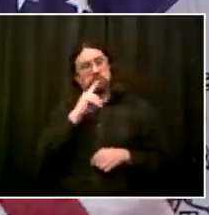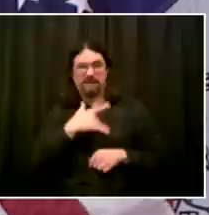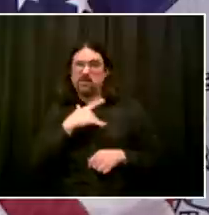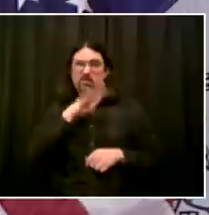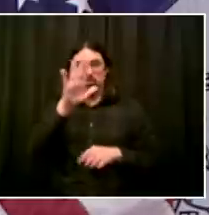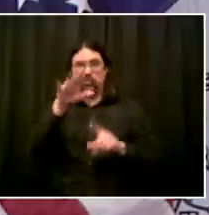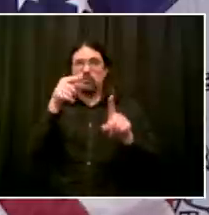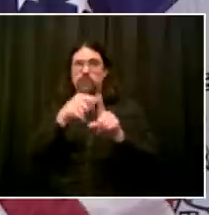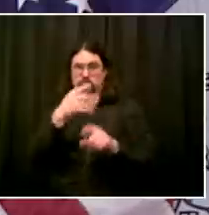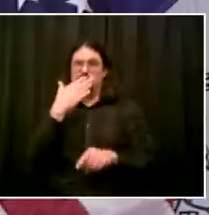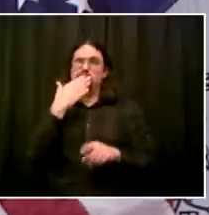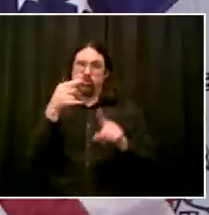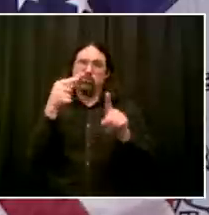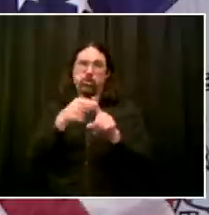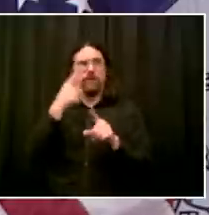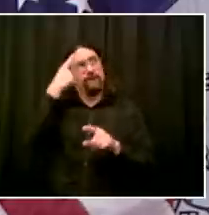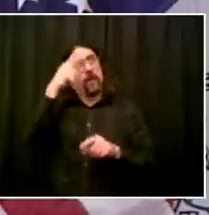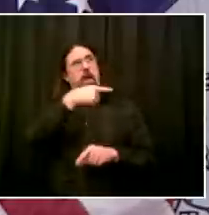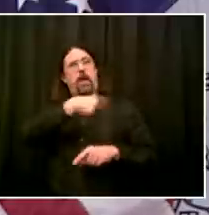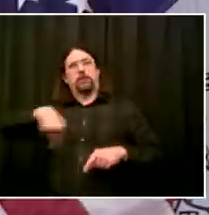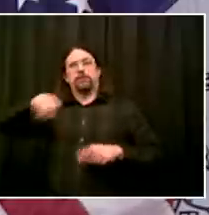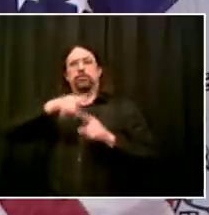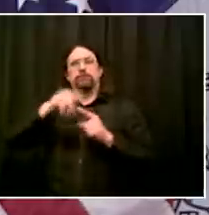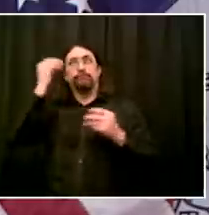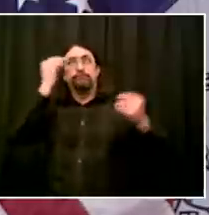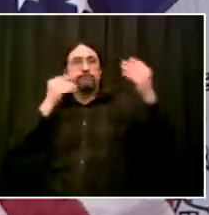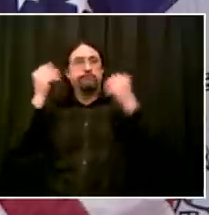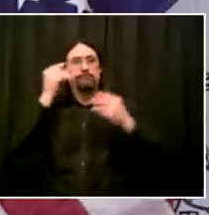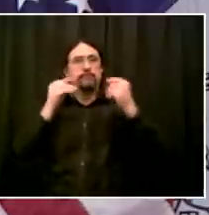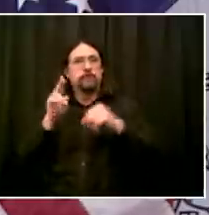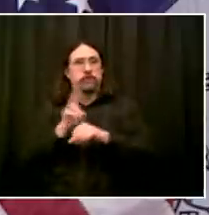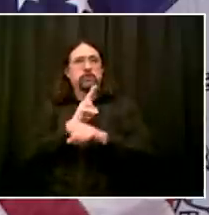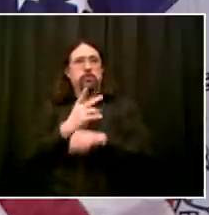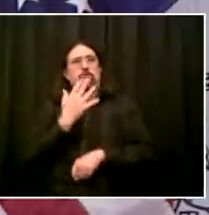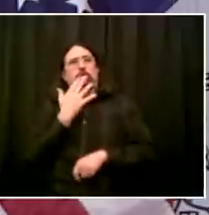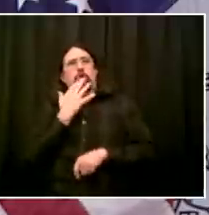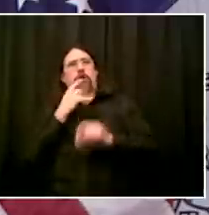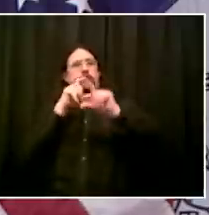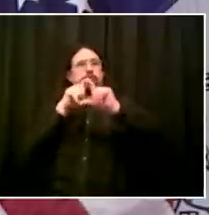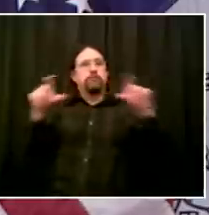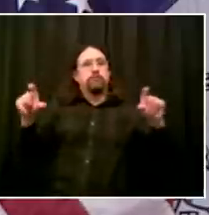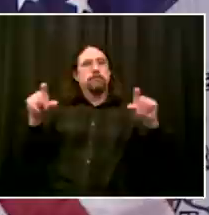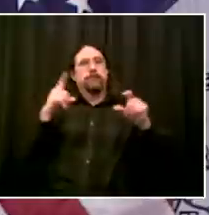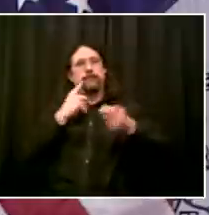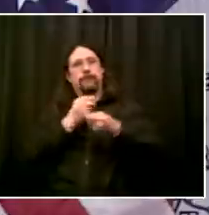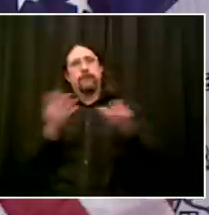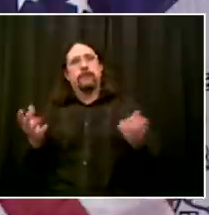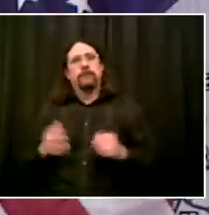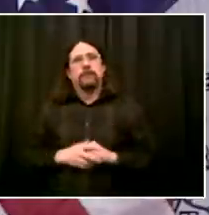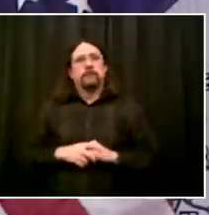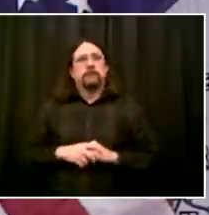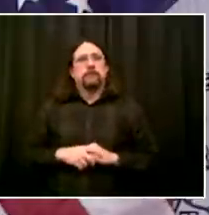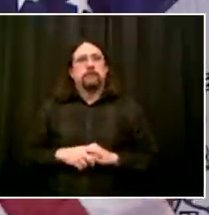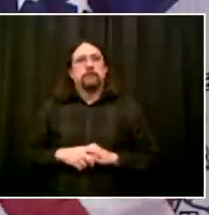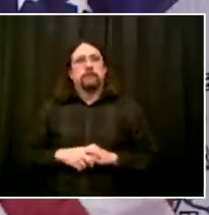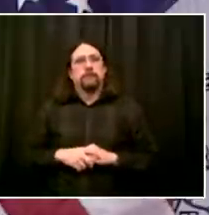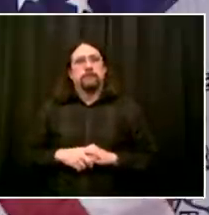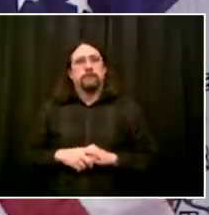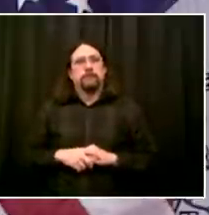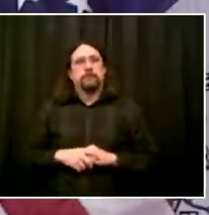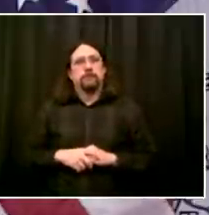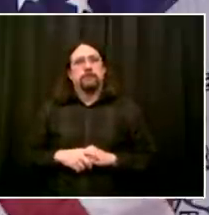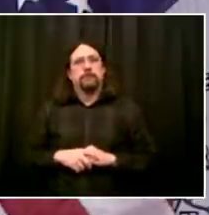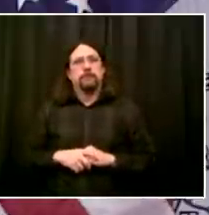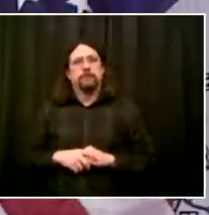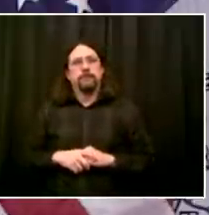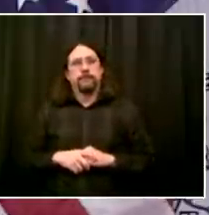We are not, even at this moment, we're not in a no-risk stance, but we're in a very, very low-risk stance. I think you're